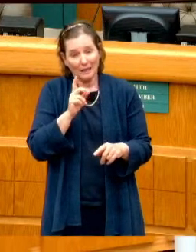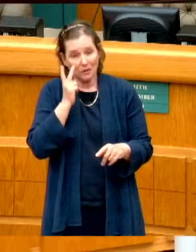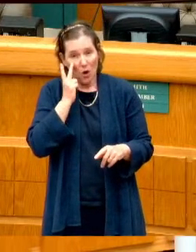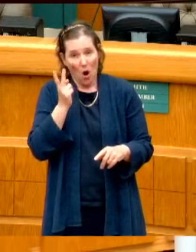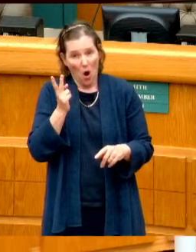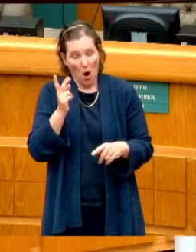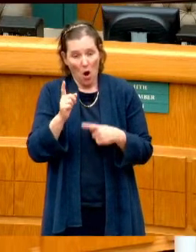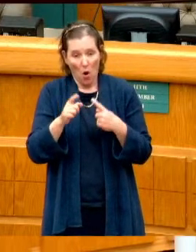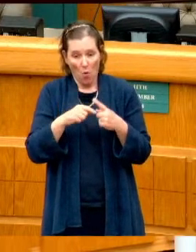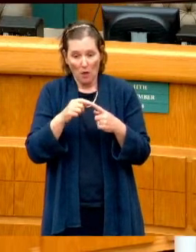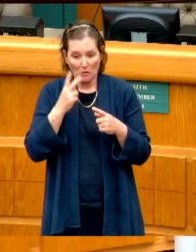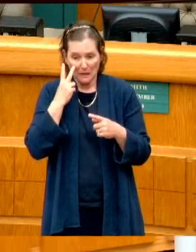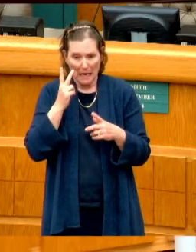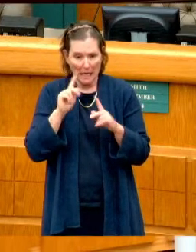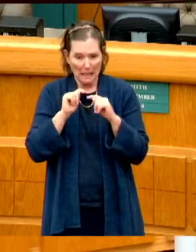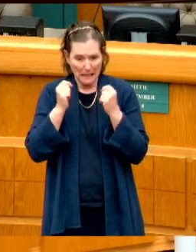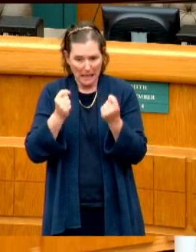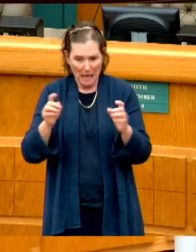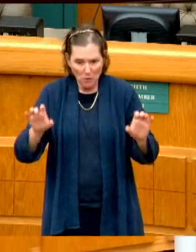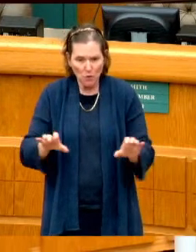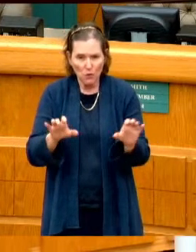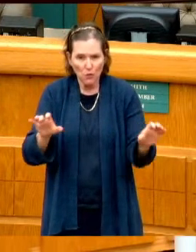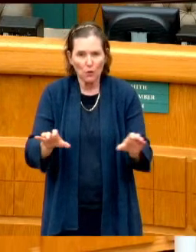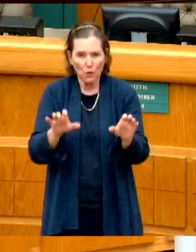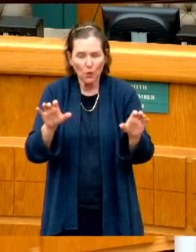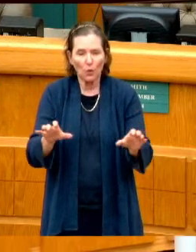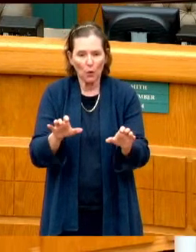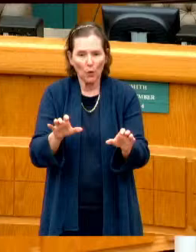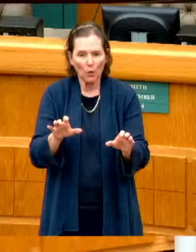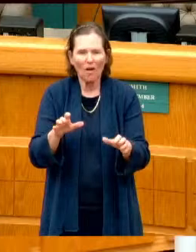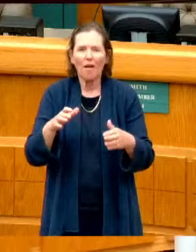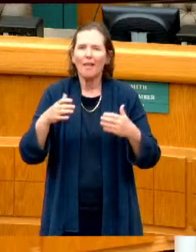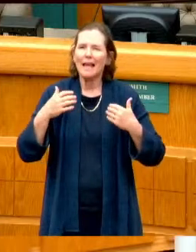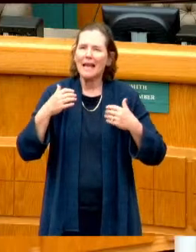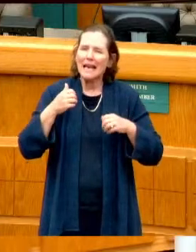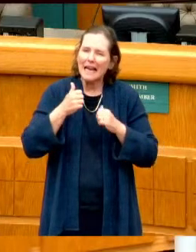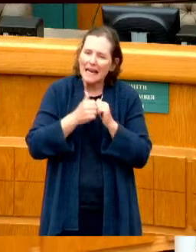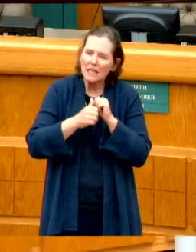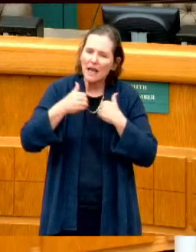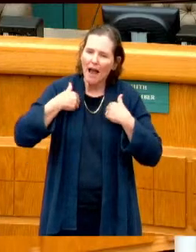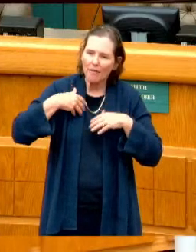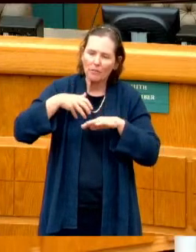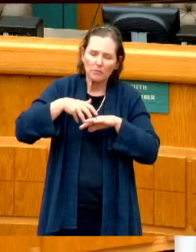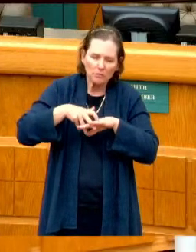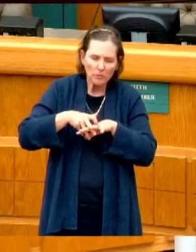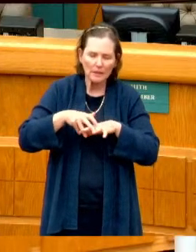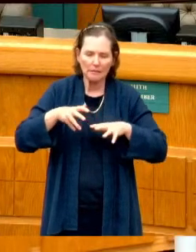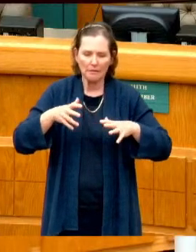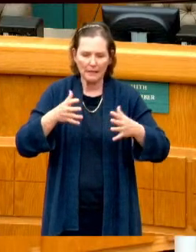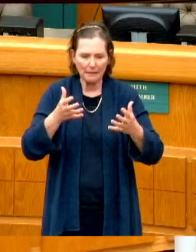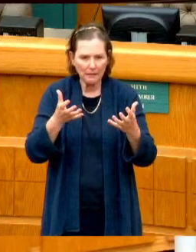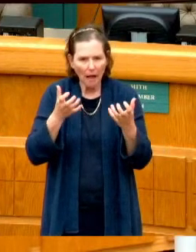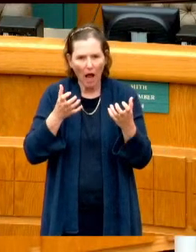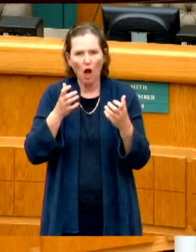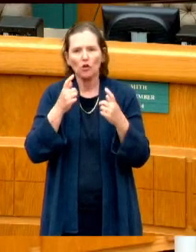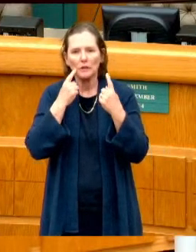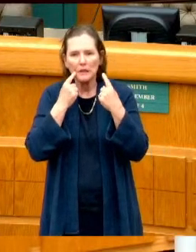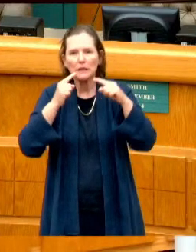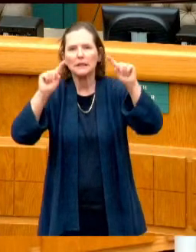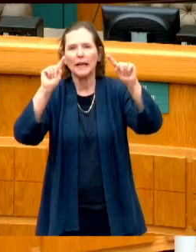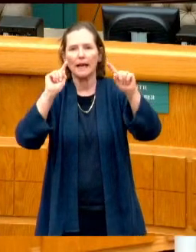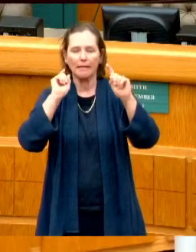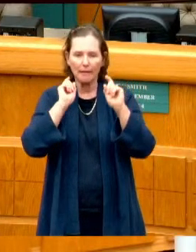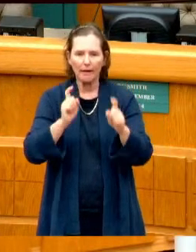there's a desire to do it. Their mission and their purpose in the healing ministries are perfectly exemplified